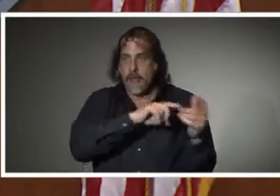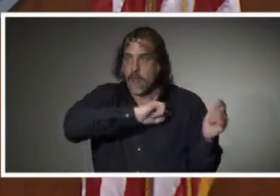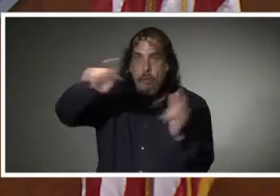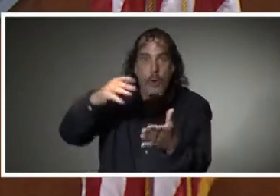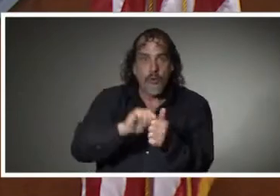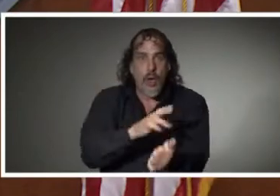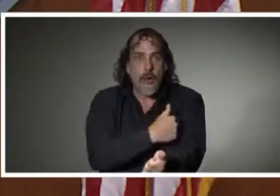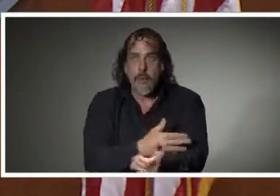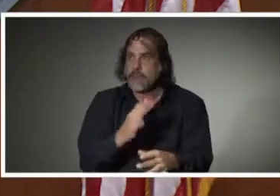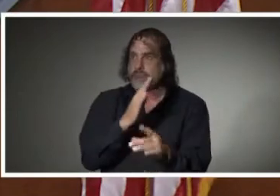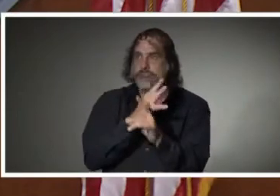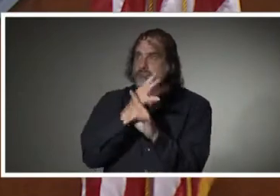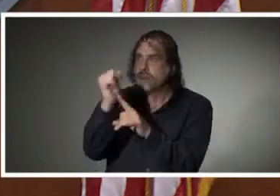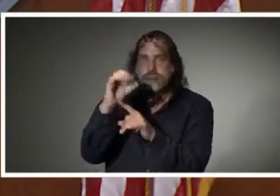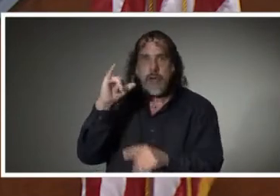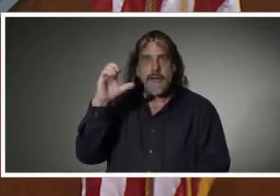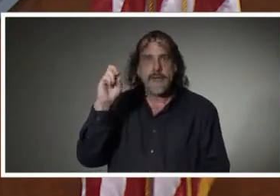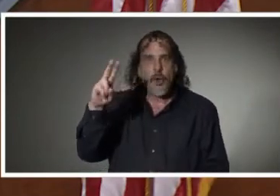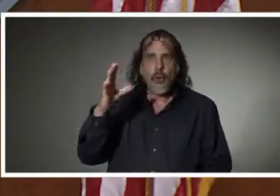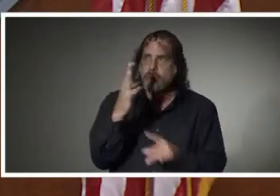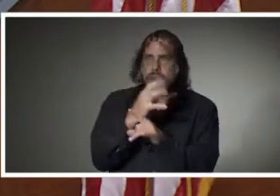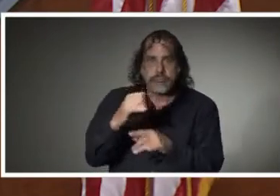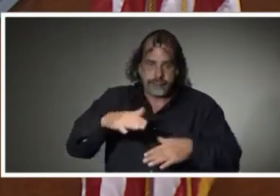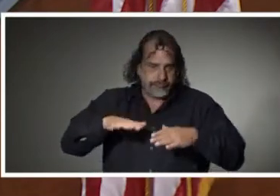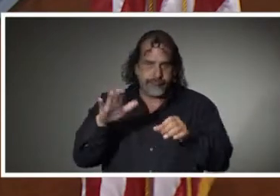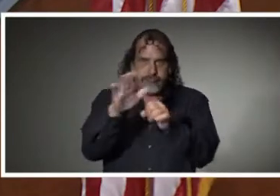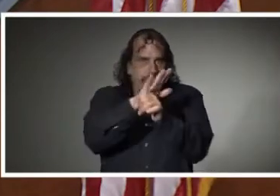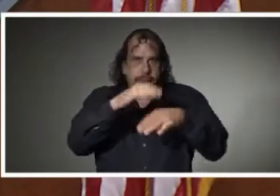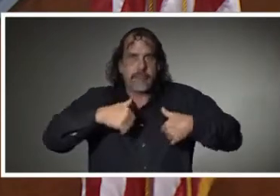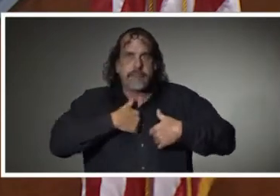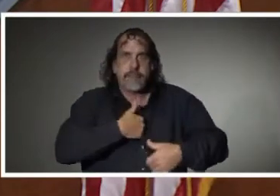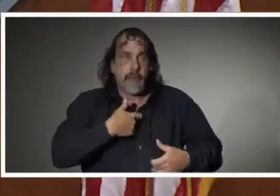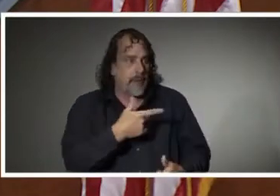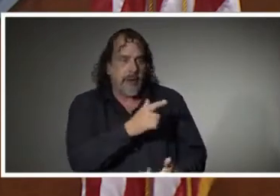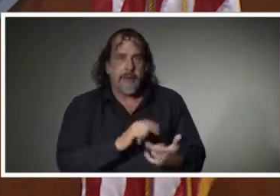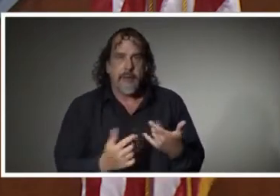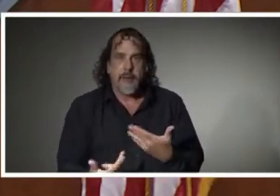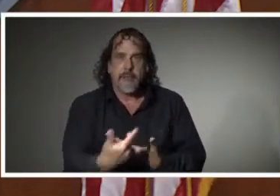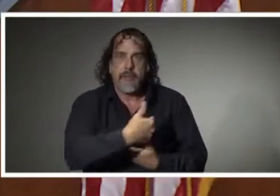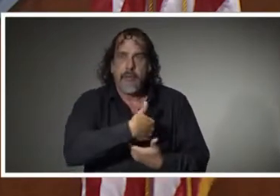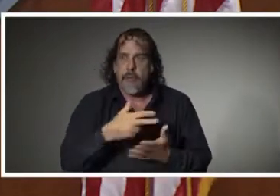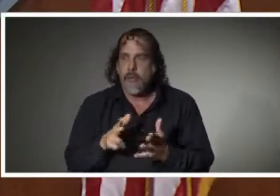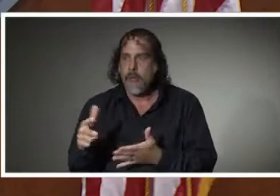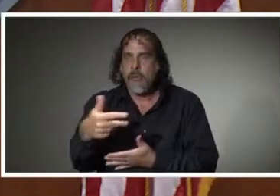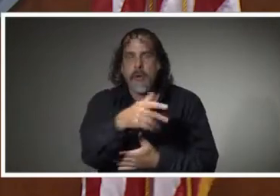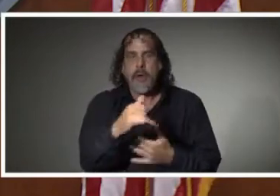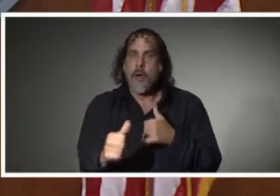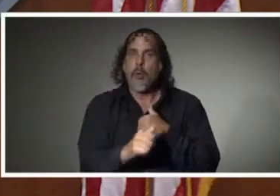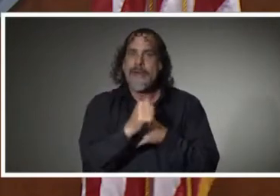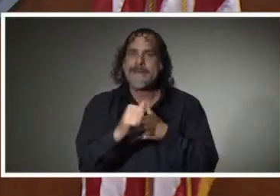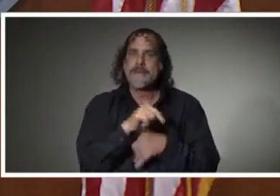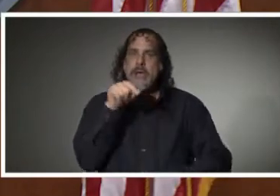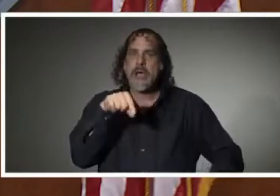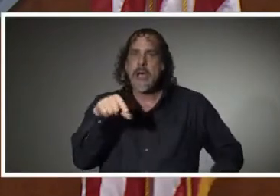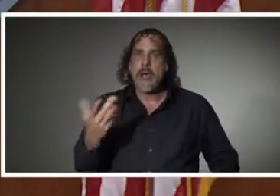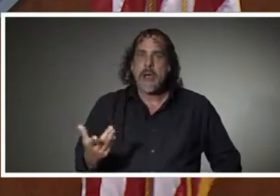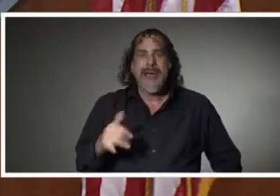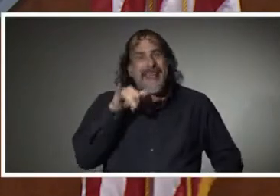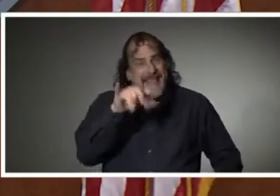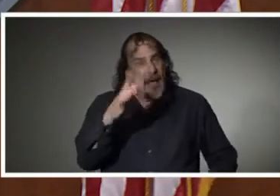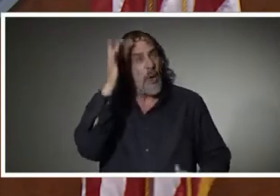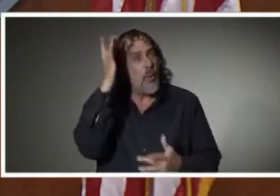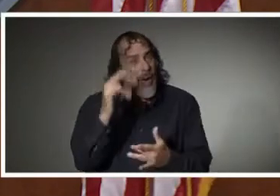there are no ICU beds available, then you're putting those individuals at risk as well. And that's what is so